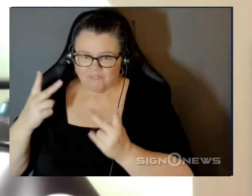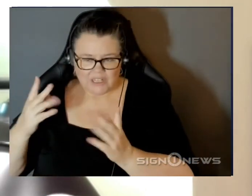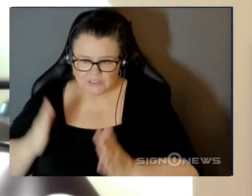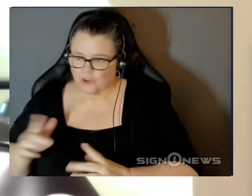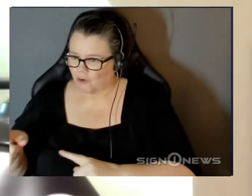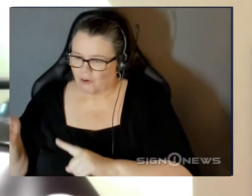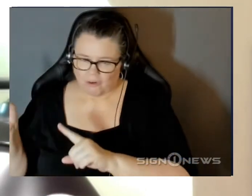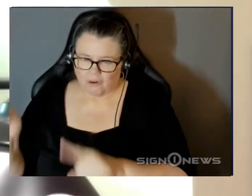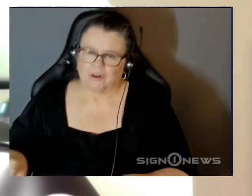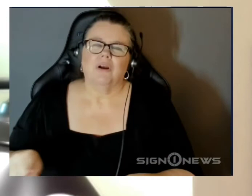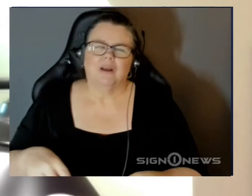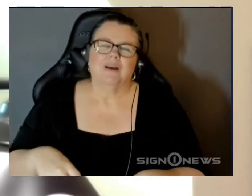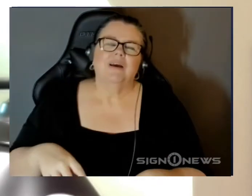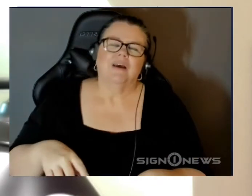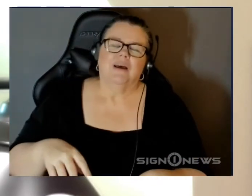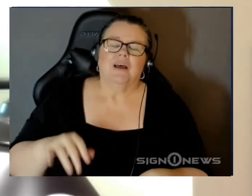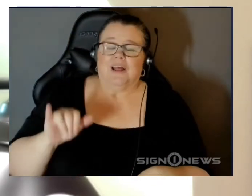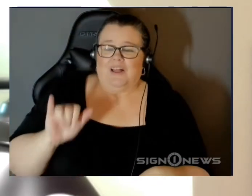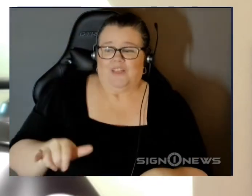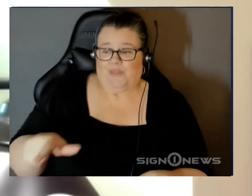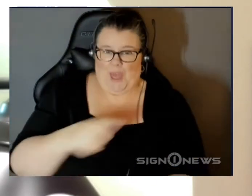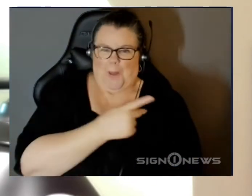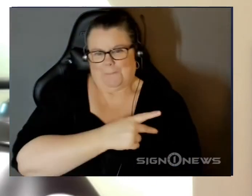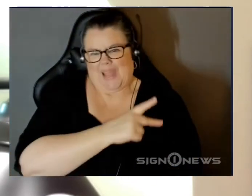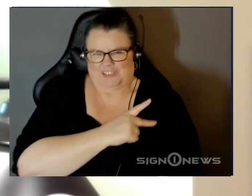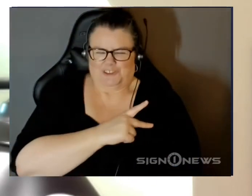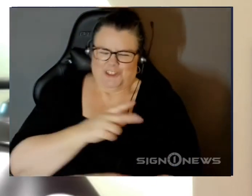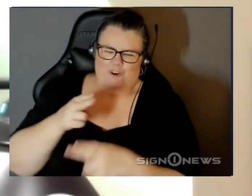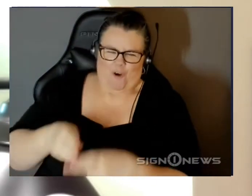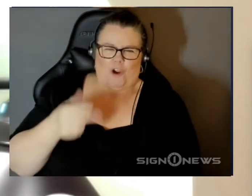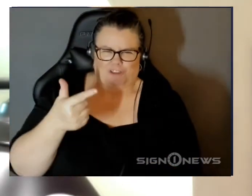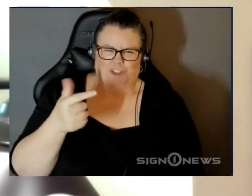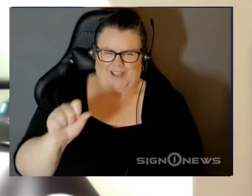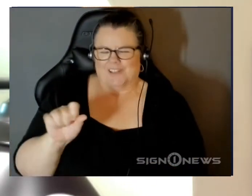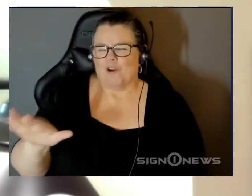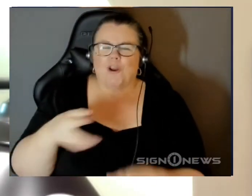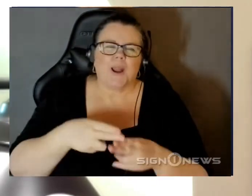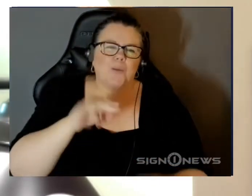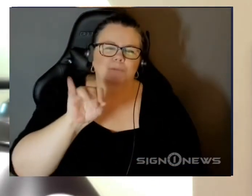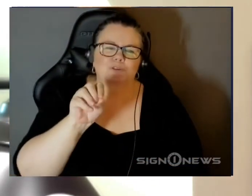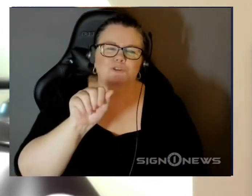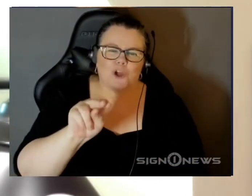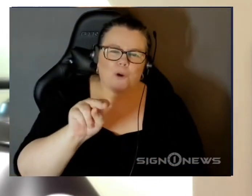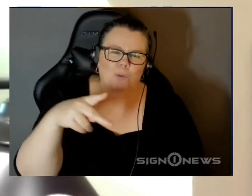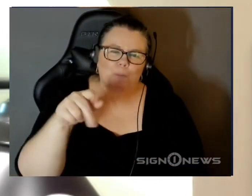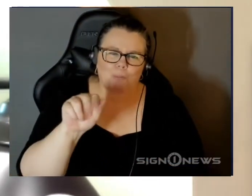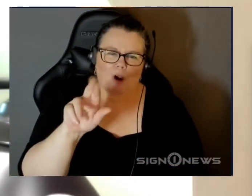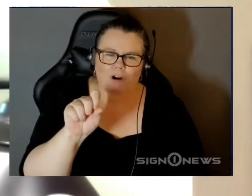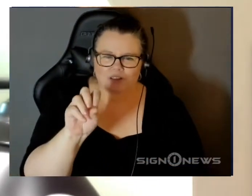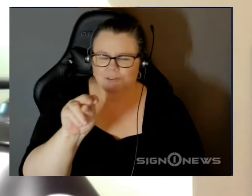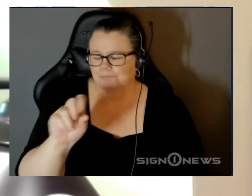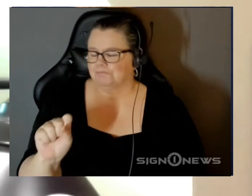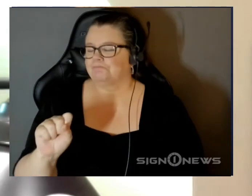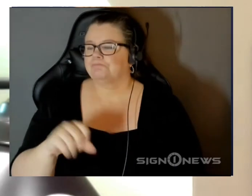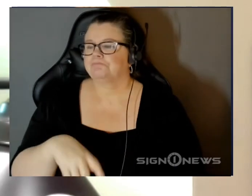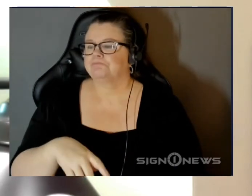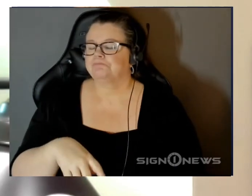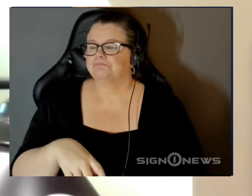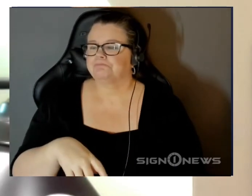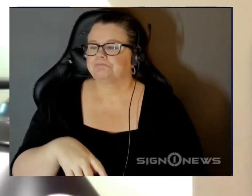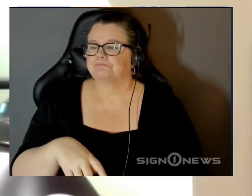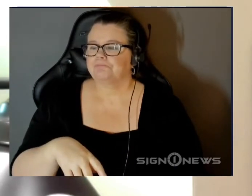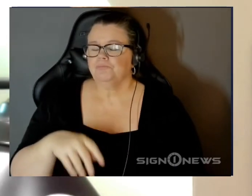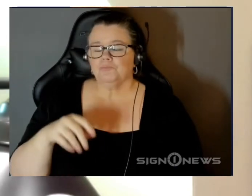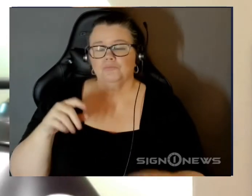Joan Parsons, I confirmed with her daughter this morning because I thought that would have been the case. It never actually ever came up the whole time we were working